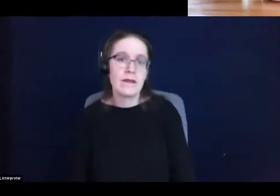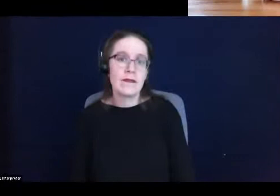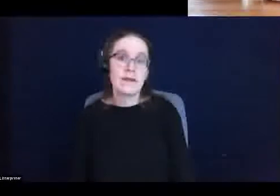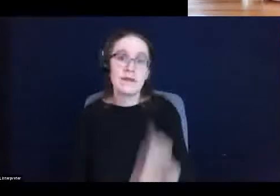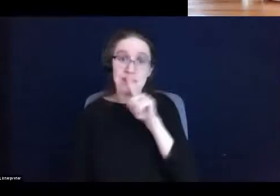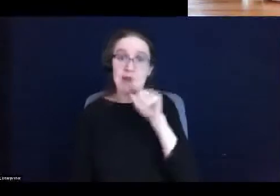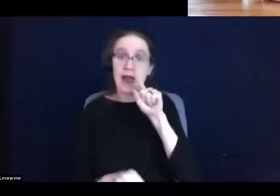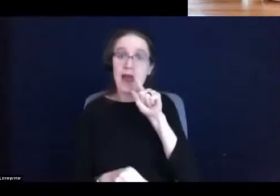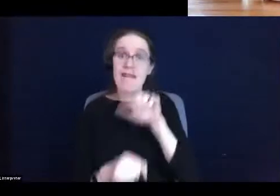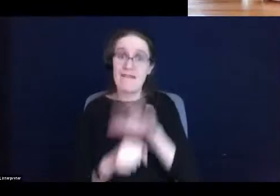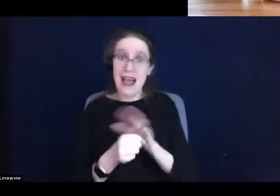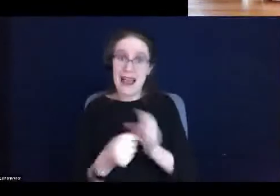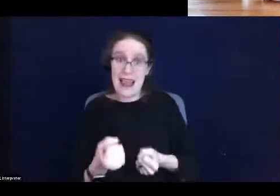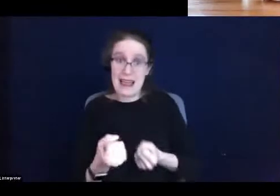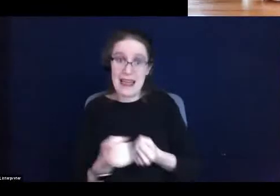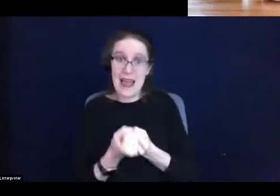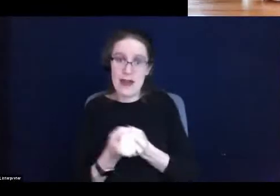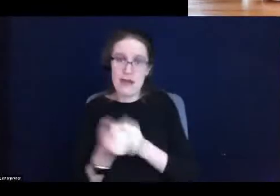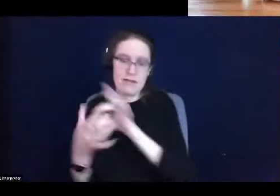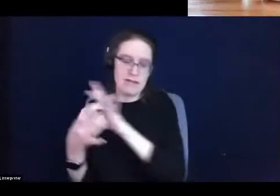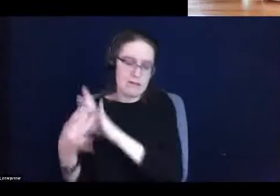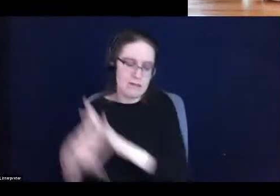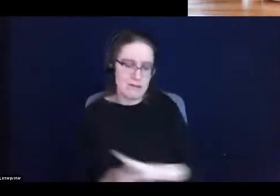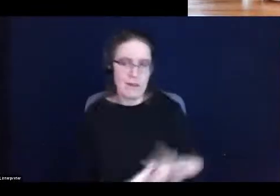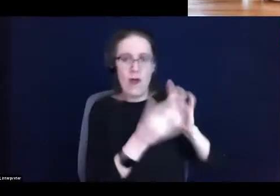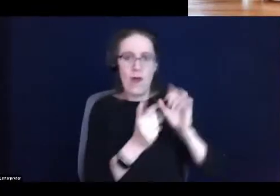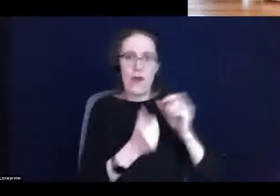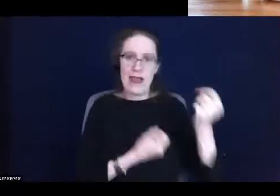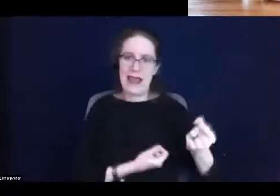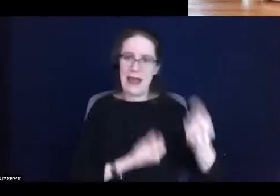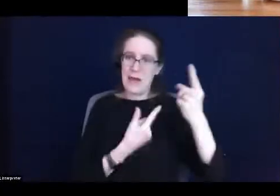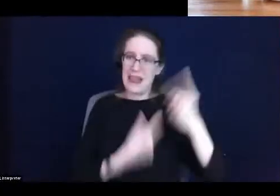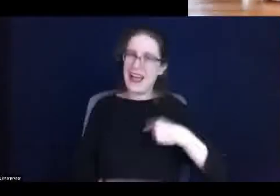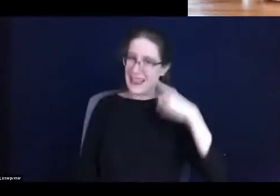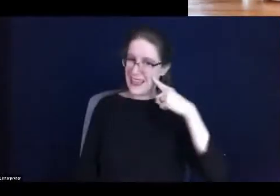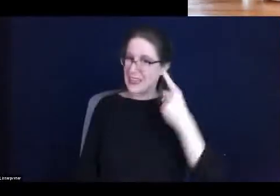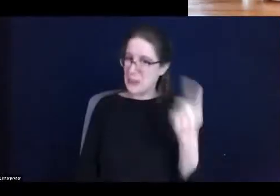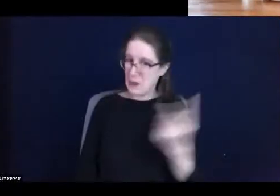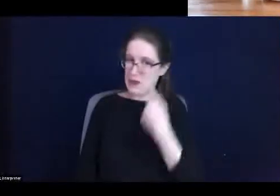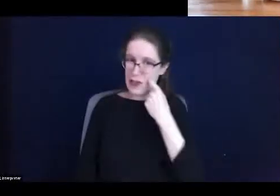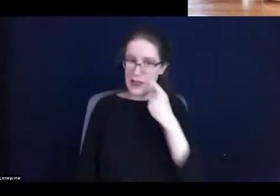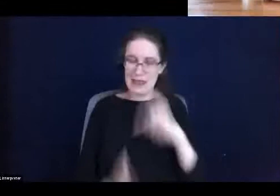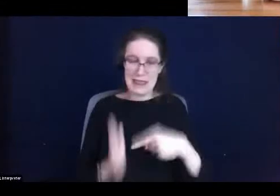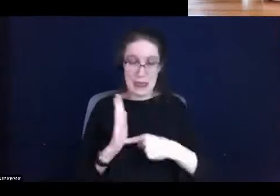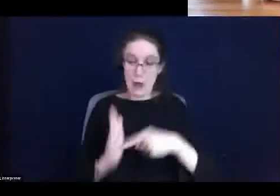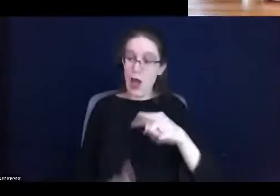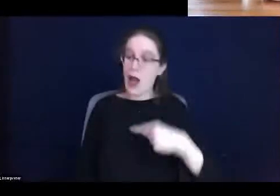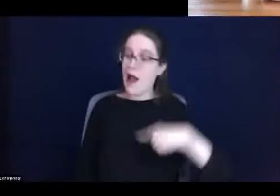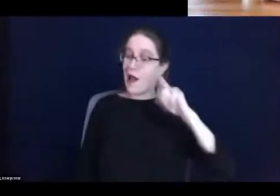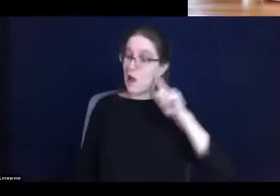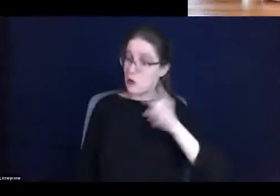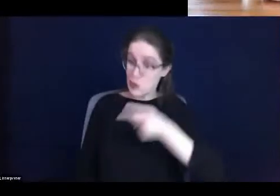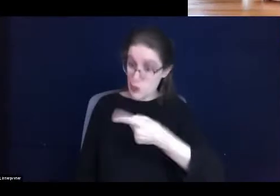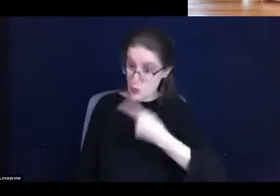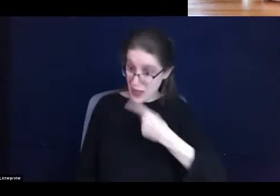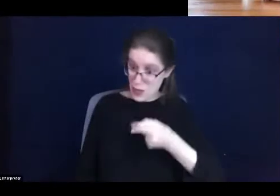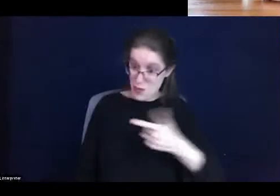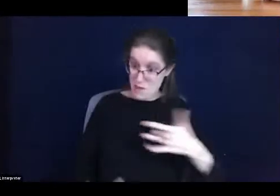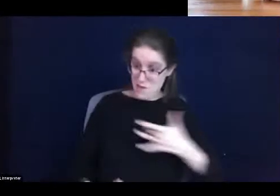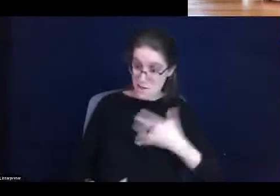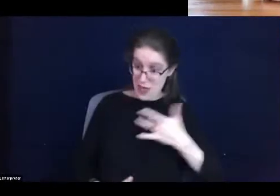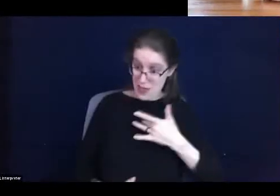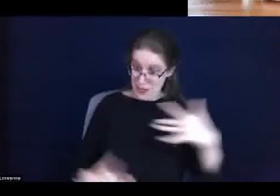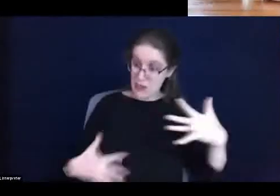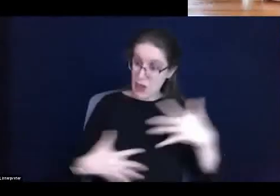Validation also feeds right into empathy. And I think someone just gave this example. I heard you say you felt scared. Those feelings